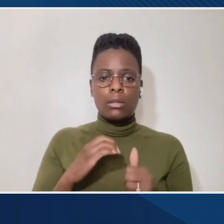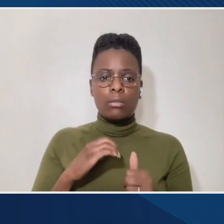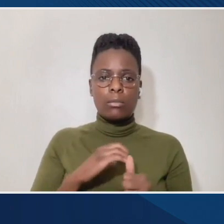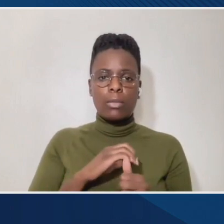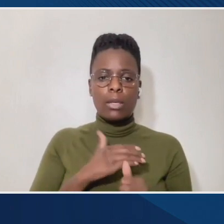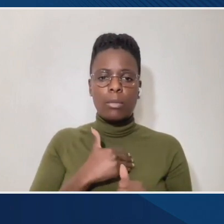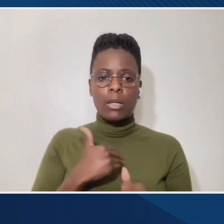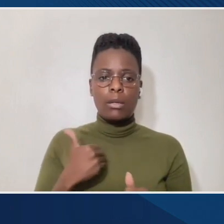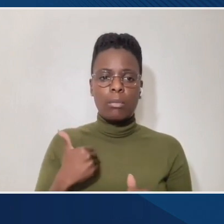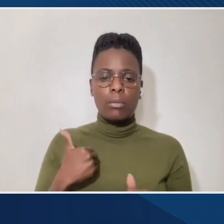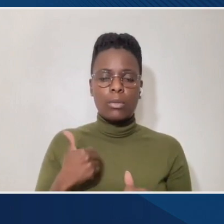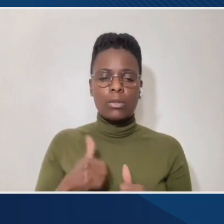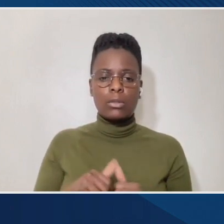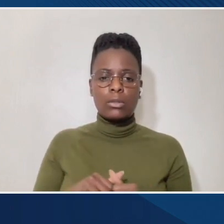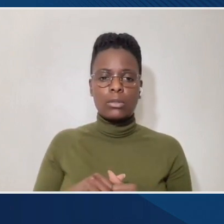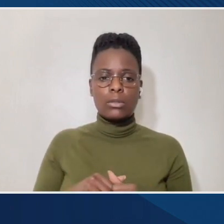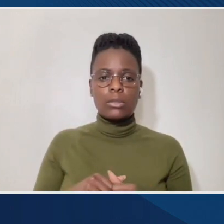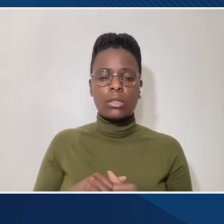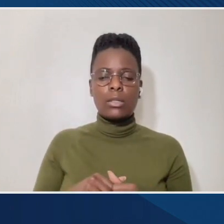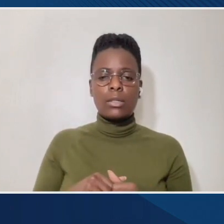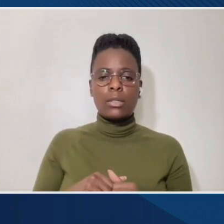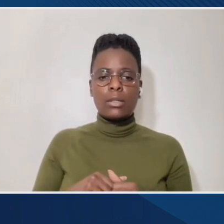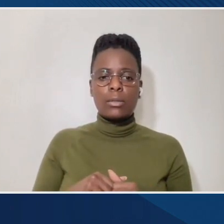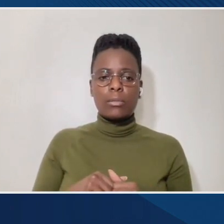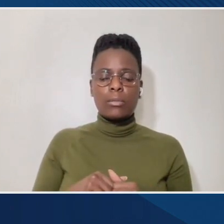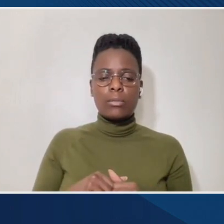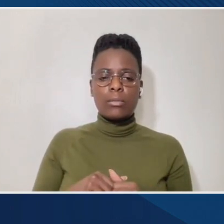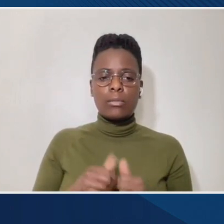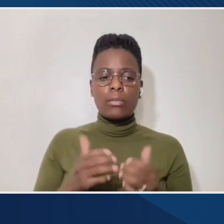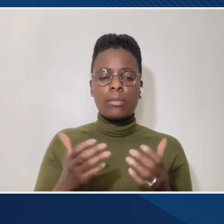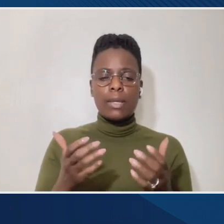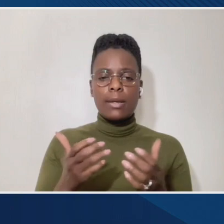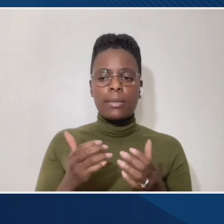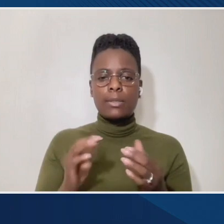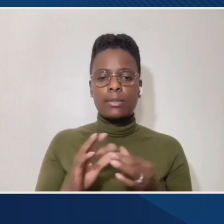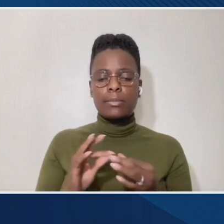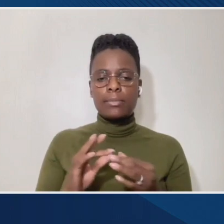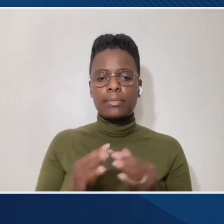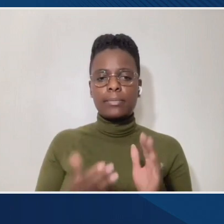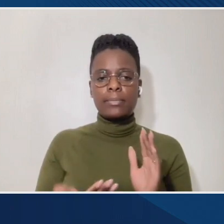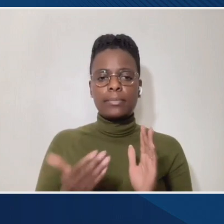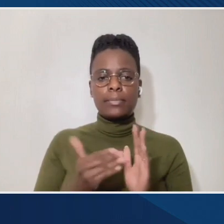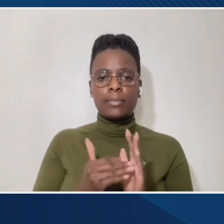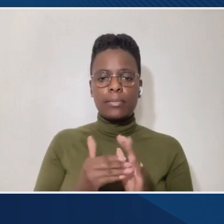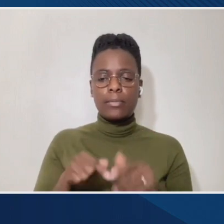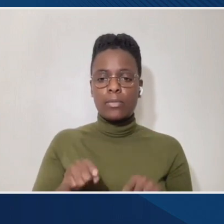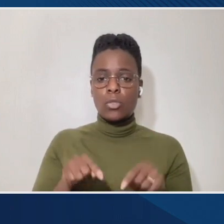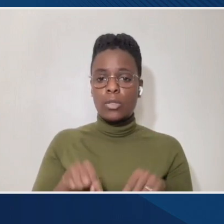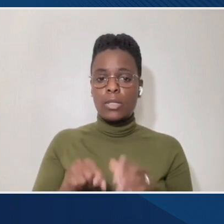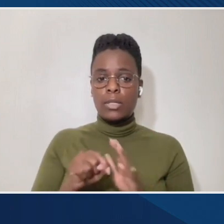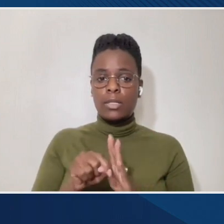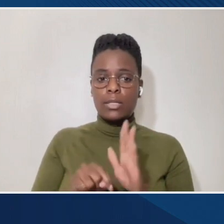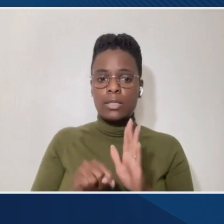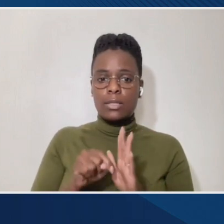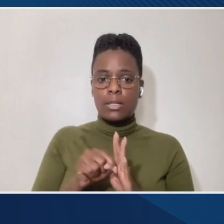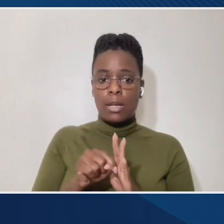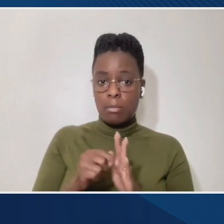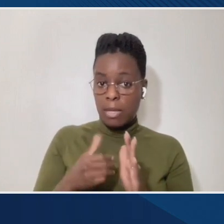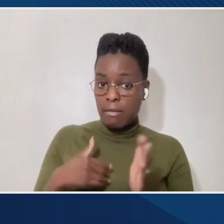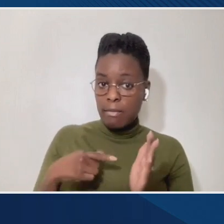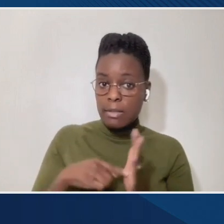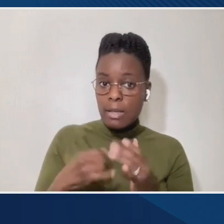how to fix that without changing the law, because I realize it's in the law, but I don't know how to fix that without